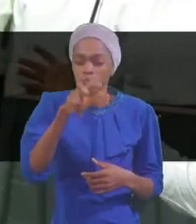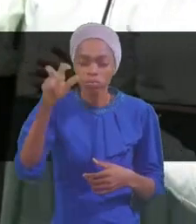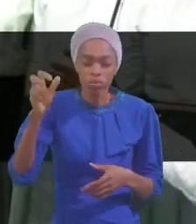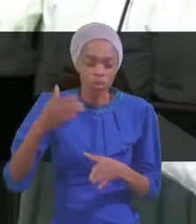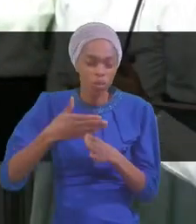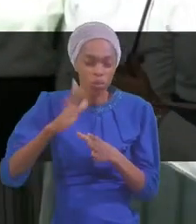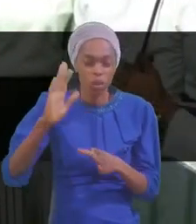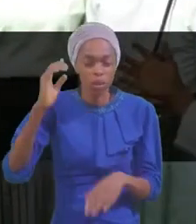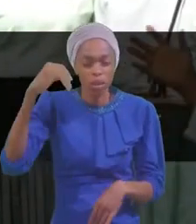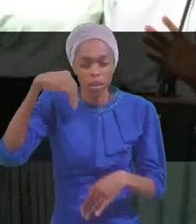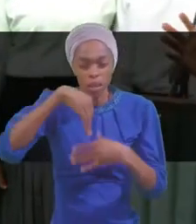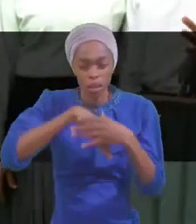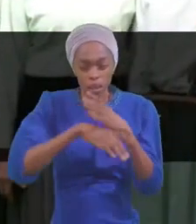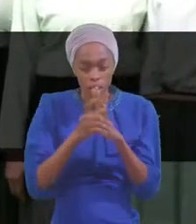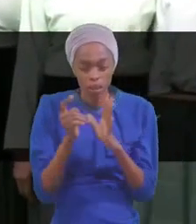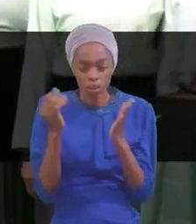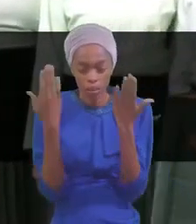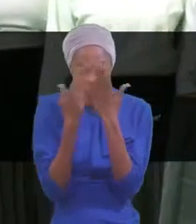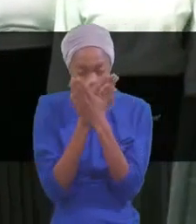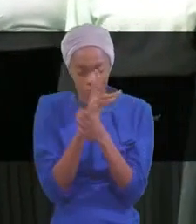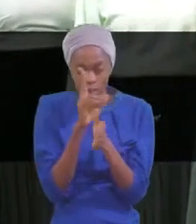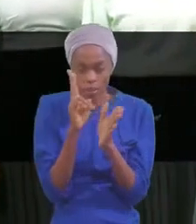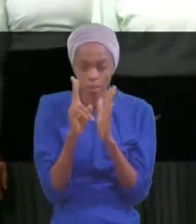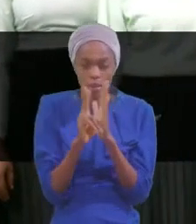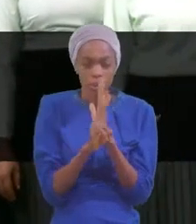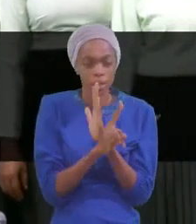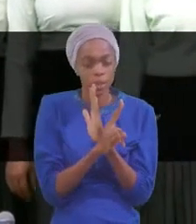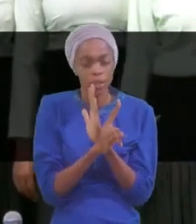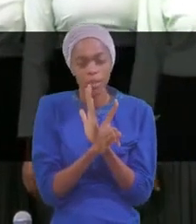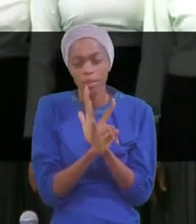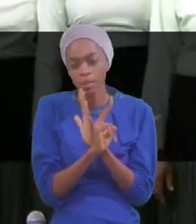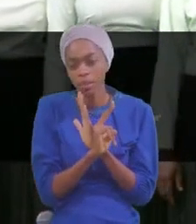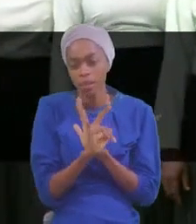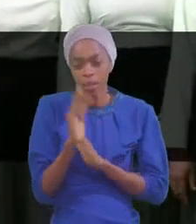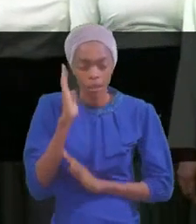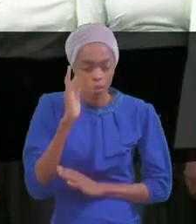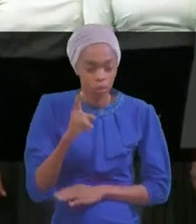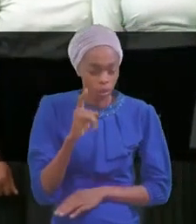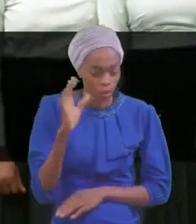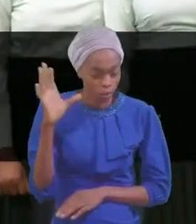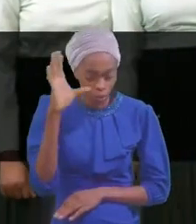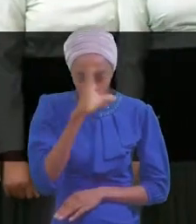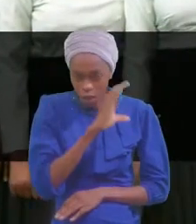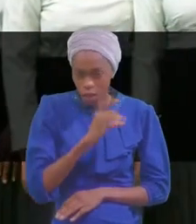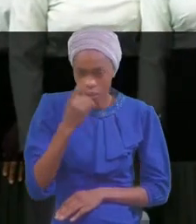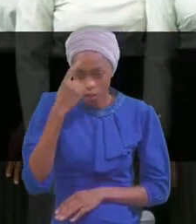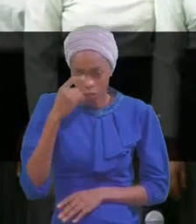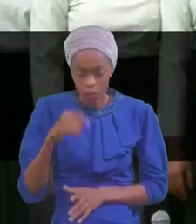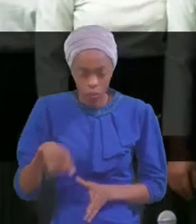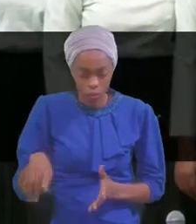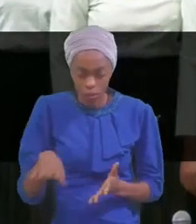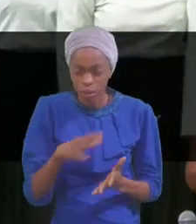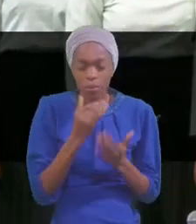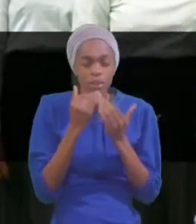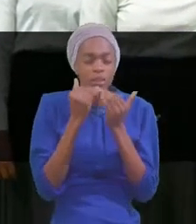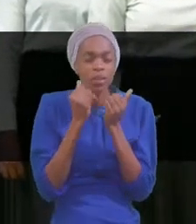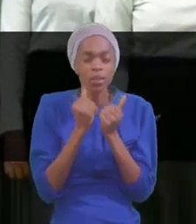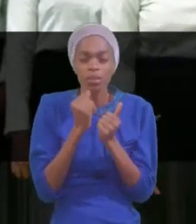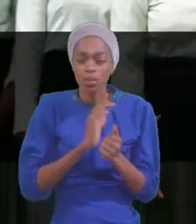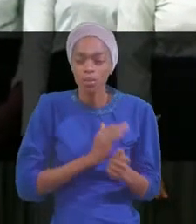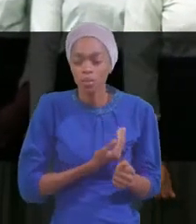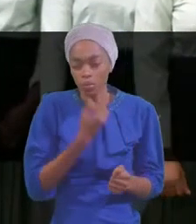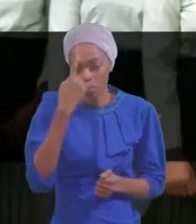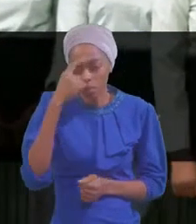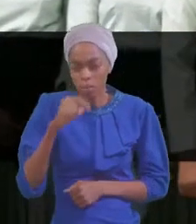them. Oh, they wandered in the darkness. We will search for those